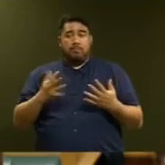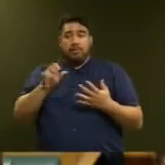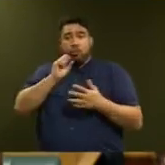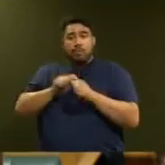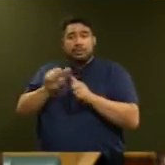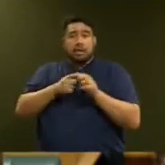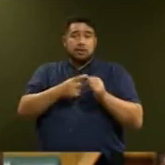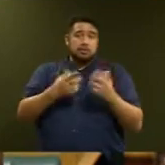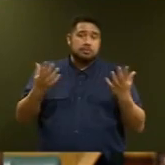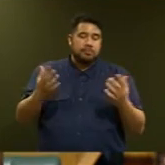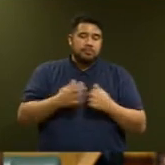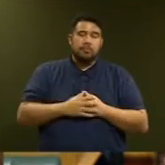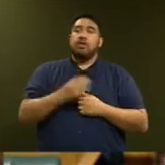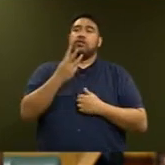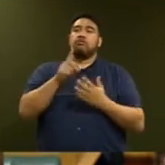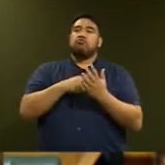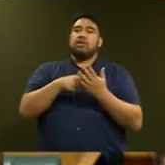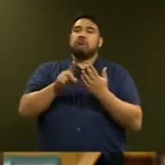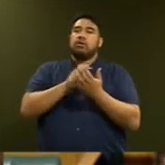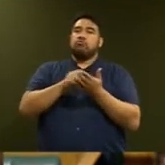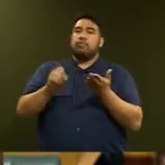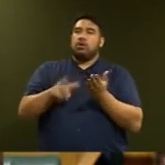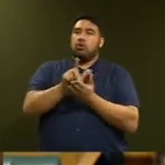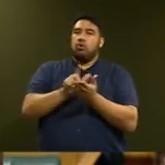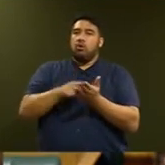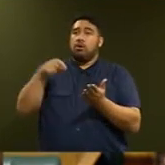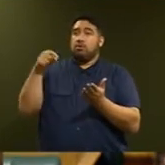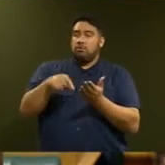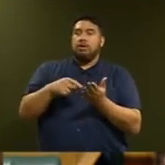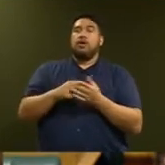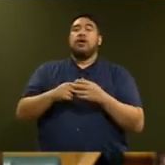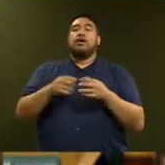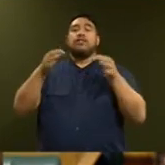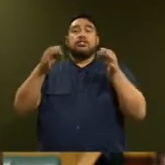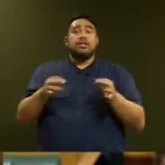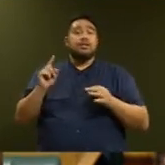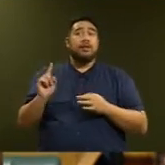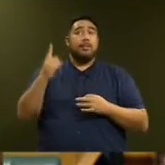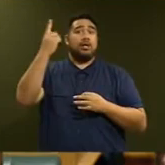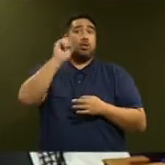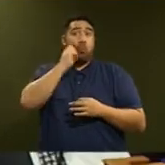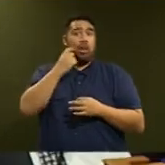strikes repeal law still going to be considered, as the Justice Minister has said this morning?